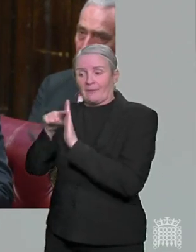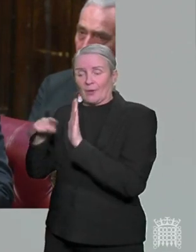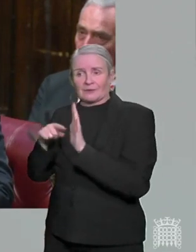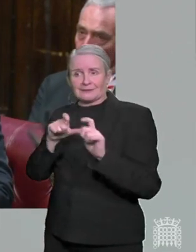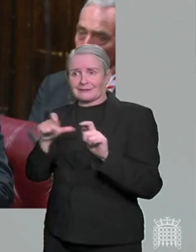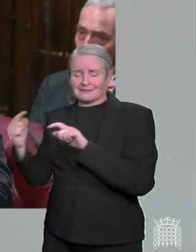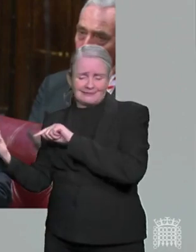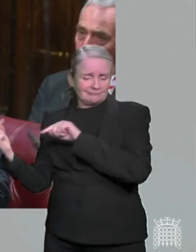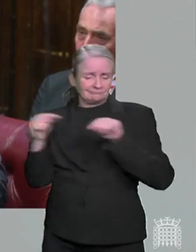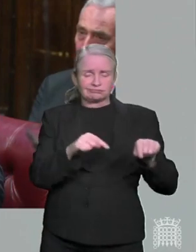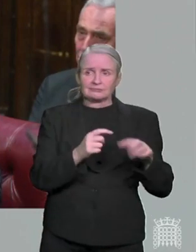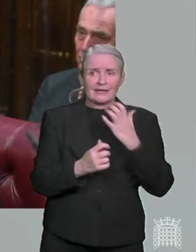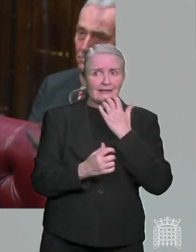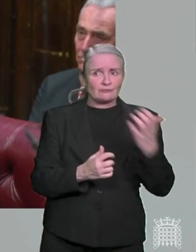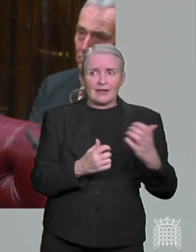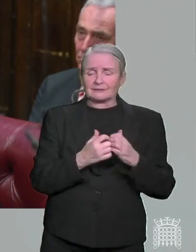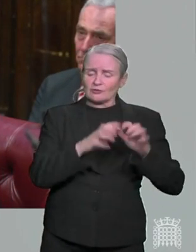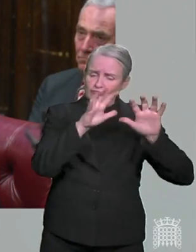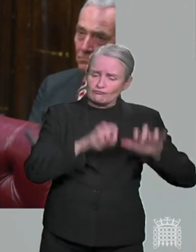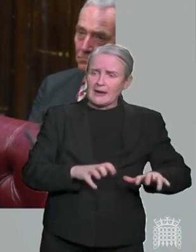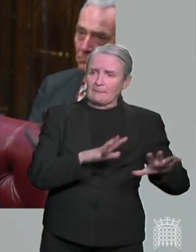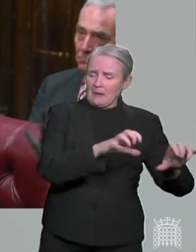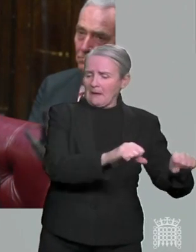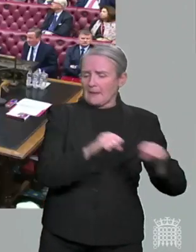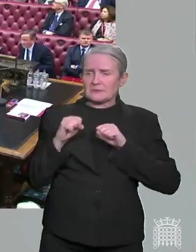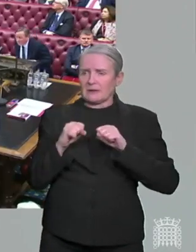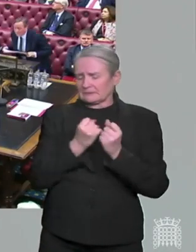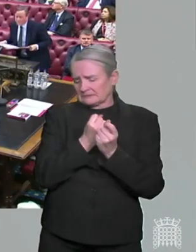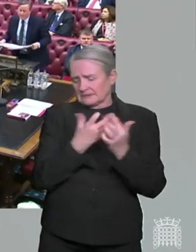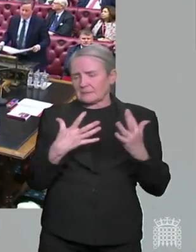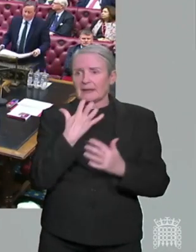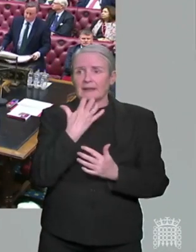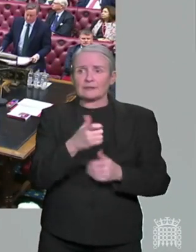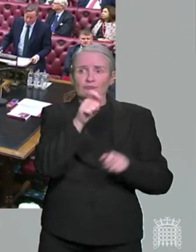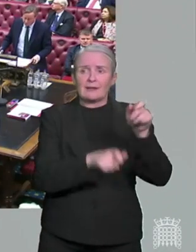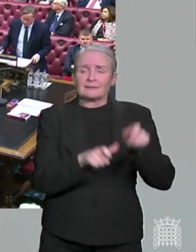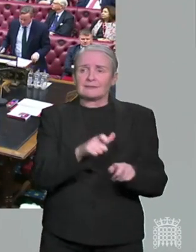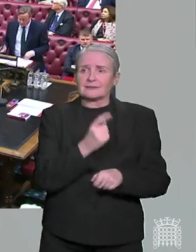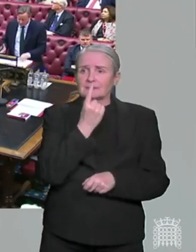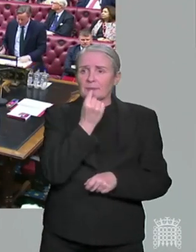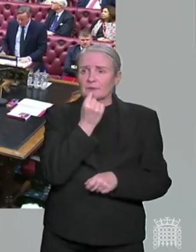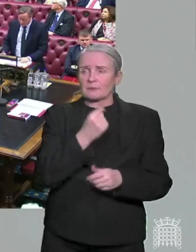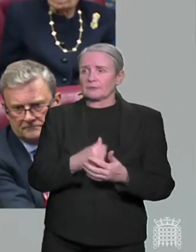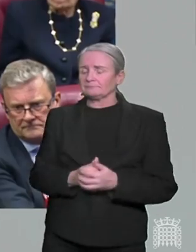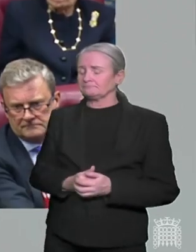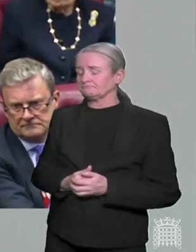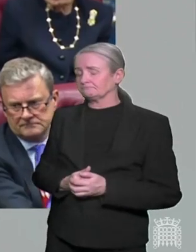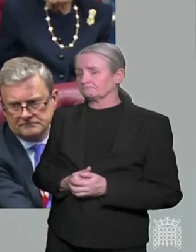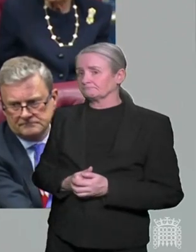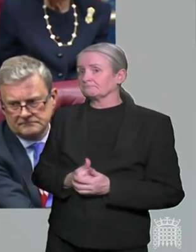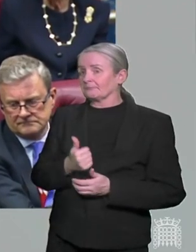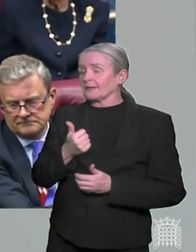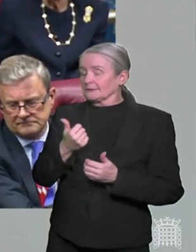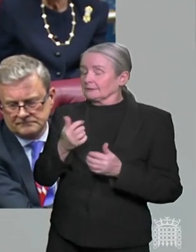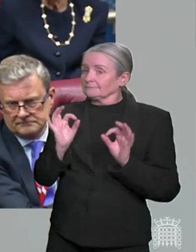murder, rape and abduct as many Israeli citizens as possible? The Noble Lord asked an extremely good question.